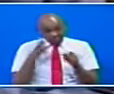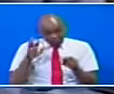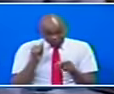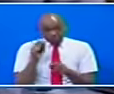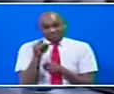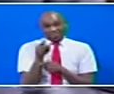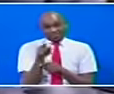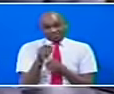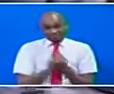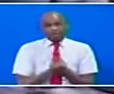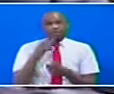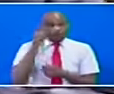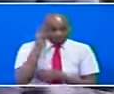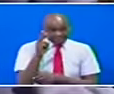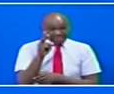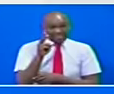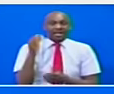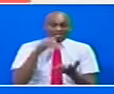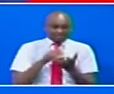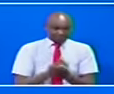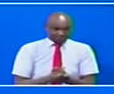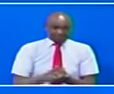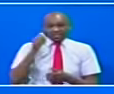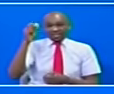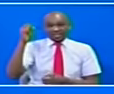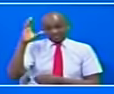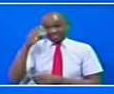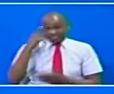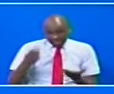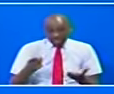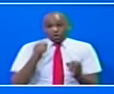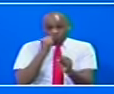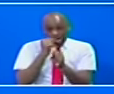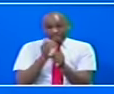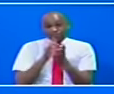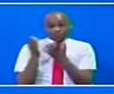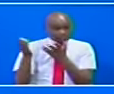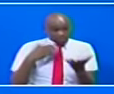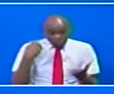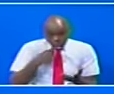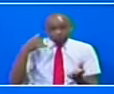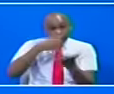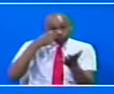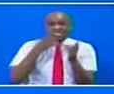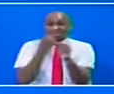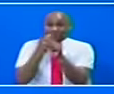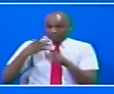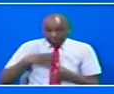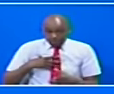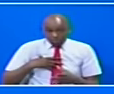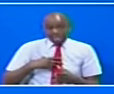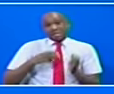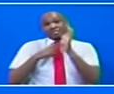chimney, you will see the white smoke. The ANC party has also been working to bring on board other stakeholders,